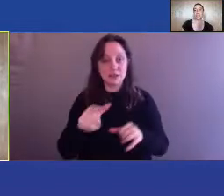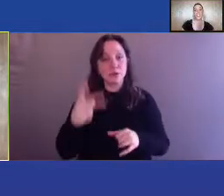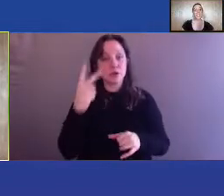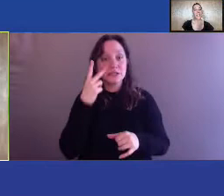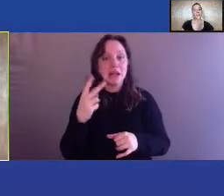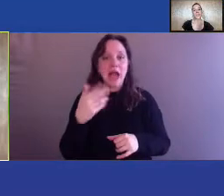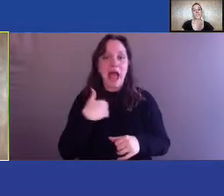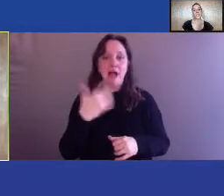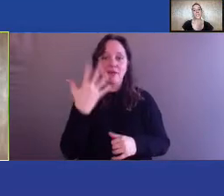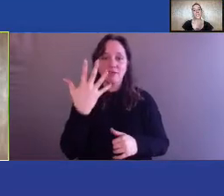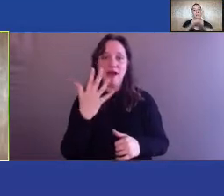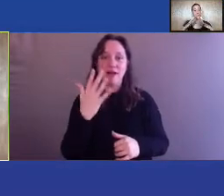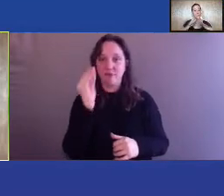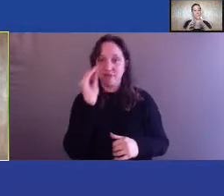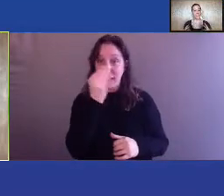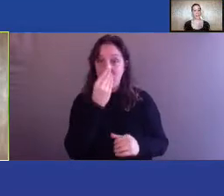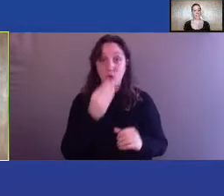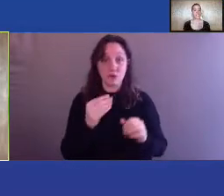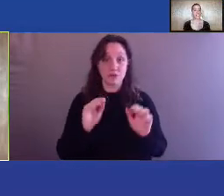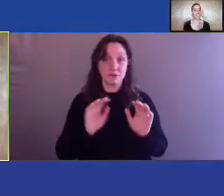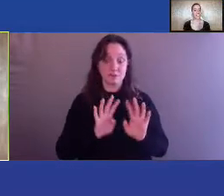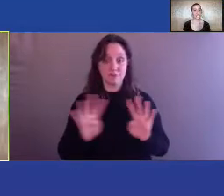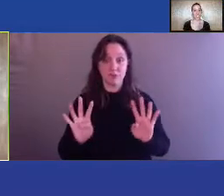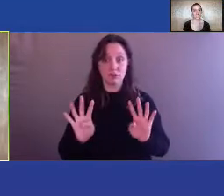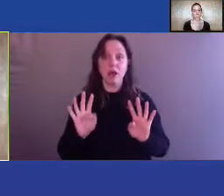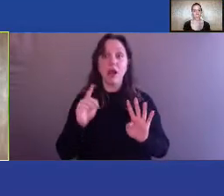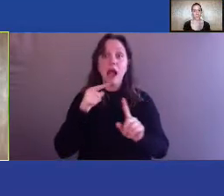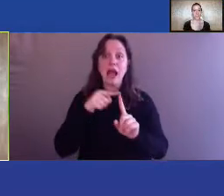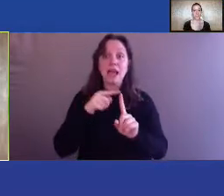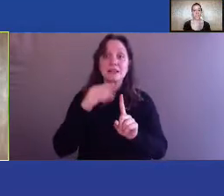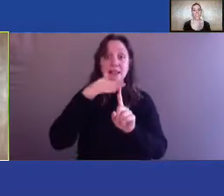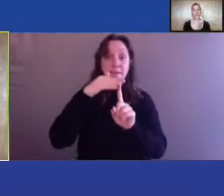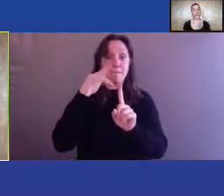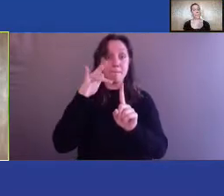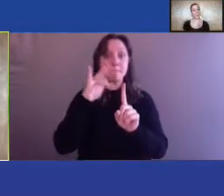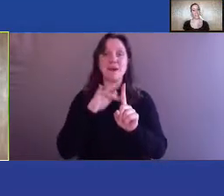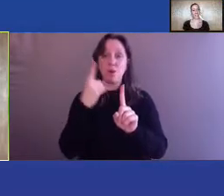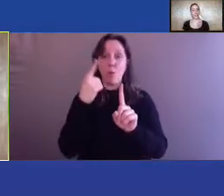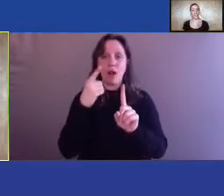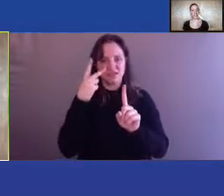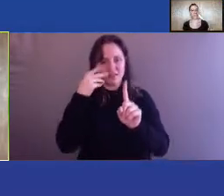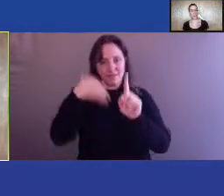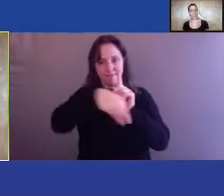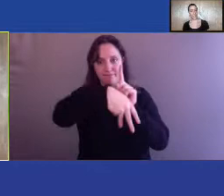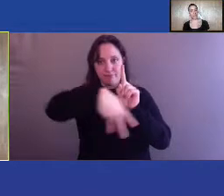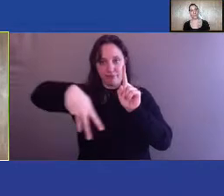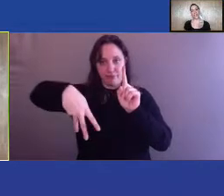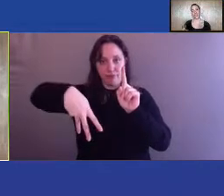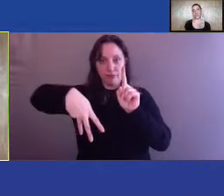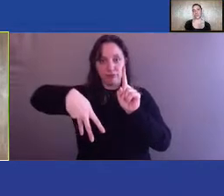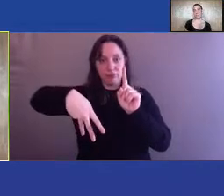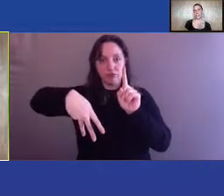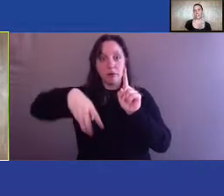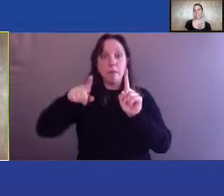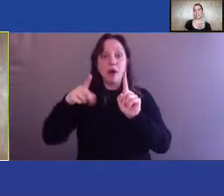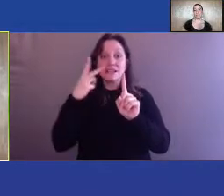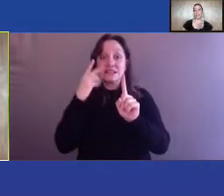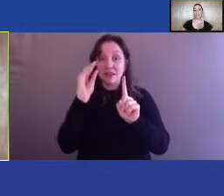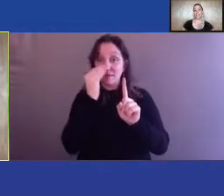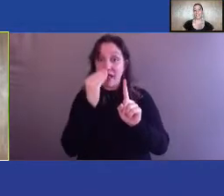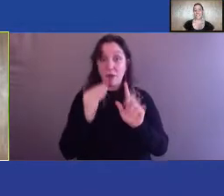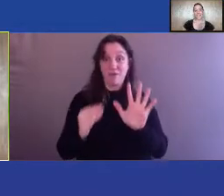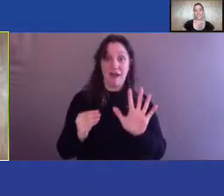background, and the flower in the center has roots extending downwards. Above the flowers are a bee and a group of